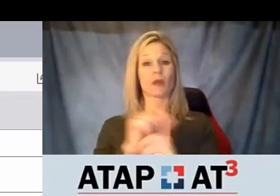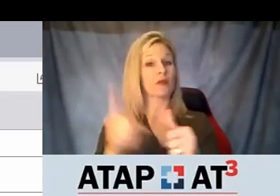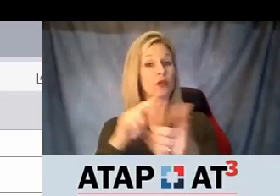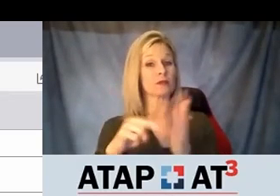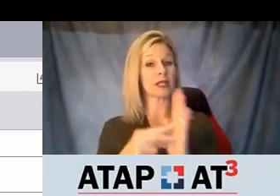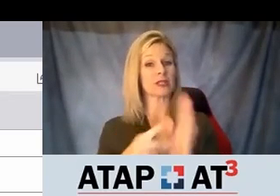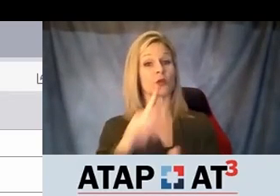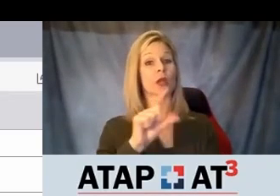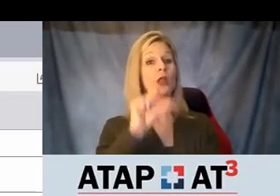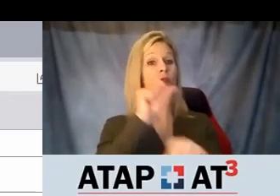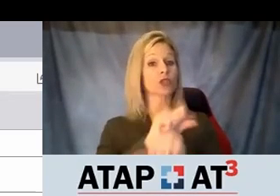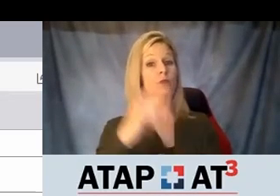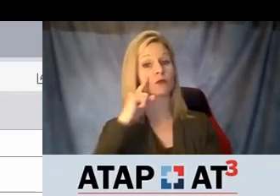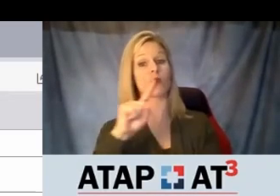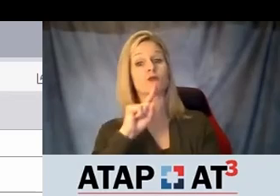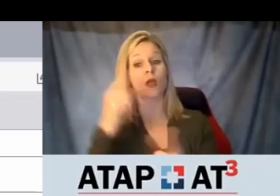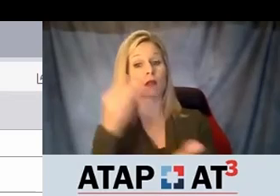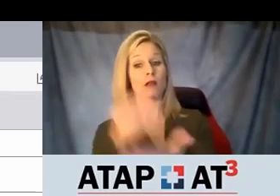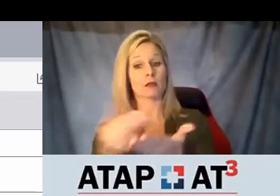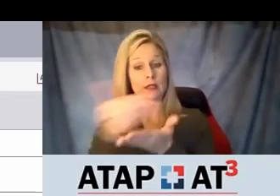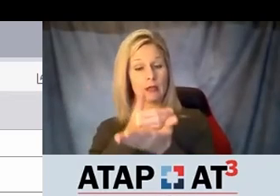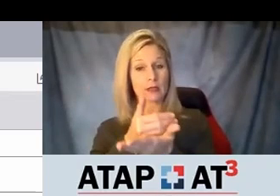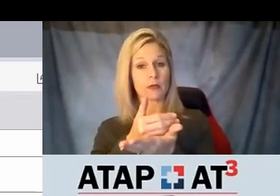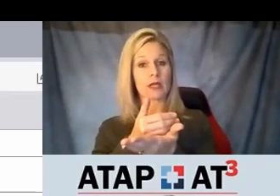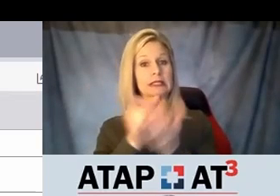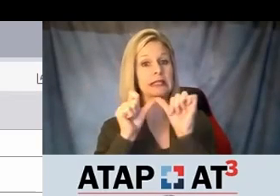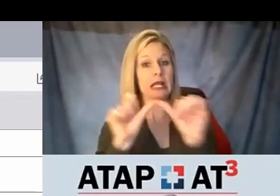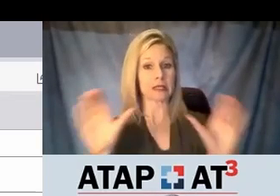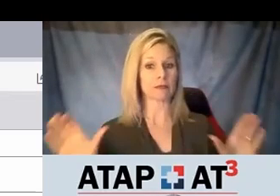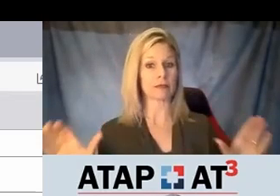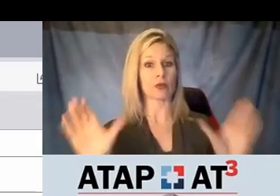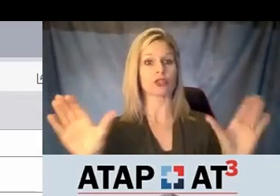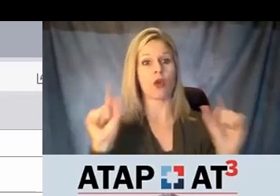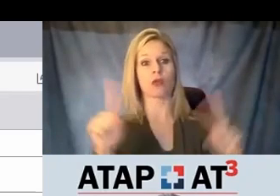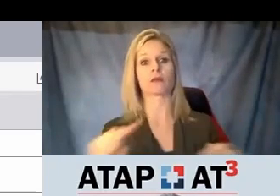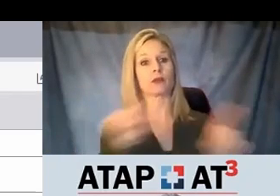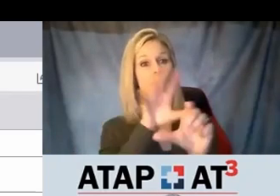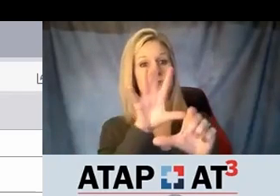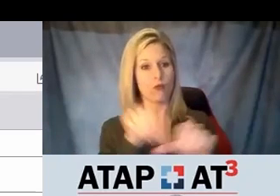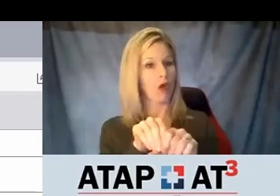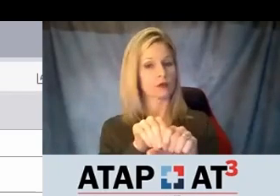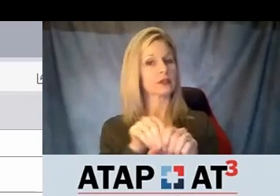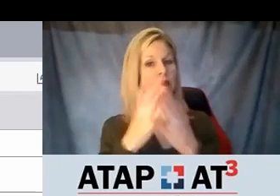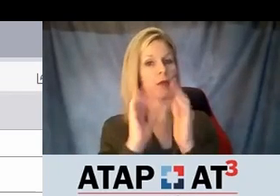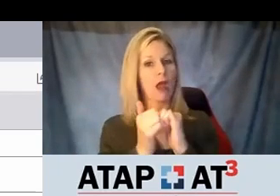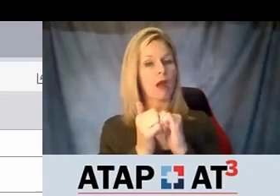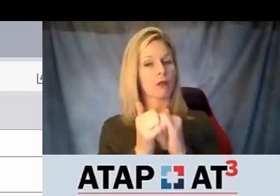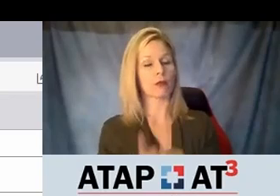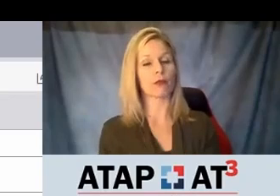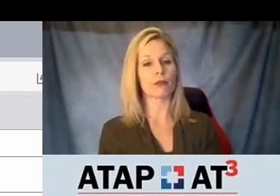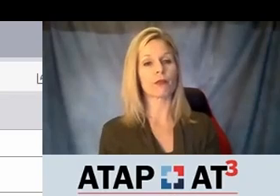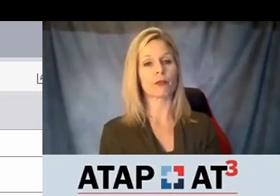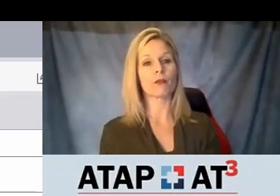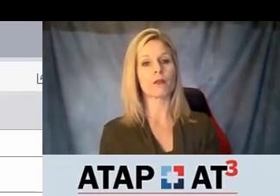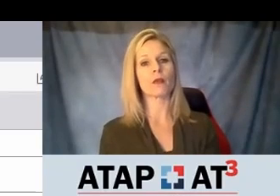real wages. That's a constant push, and you probably all have been involved in that in one way or another. But